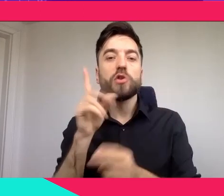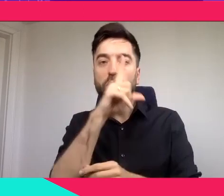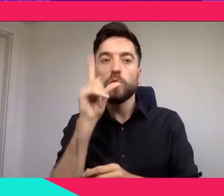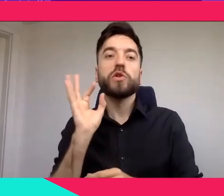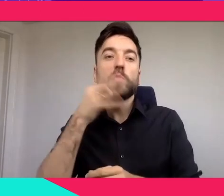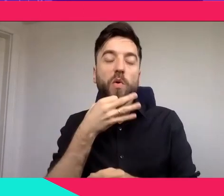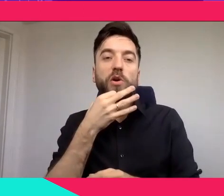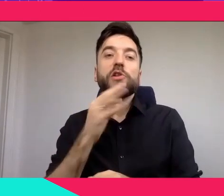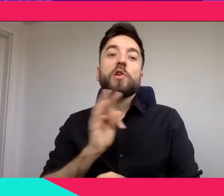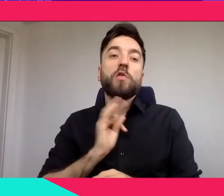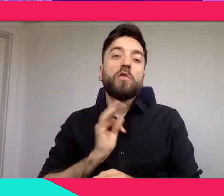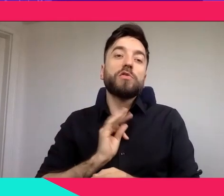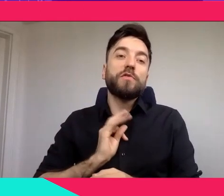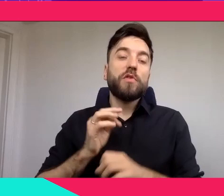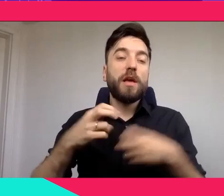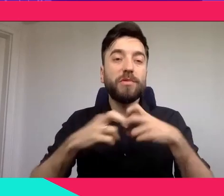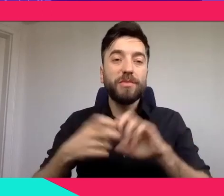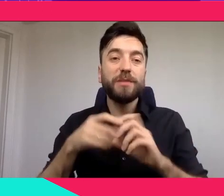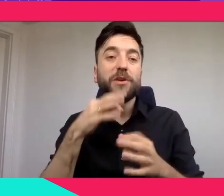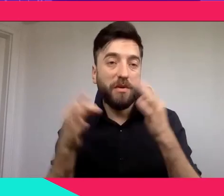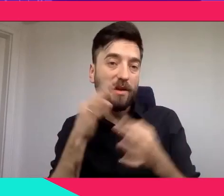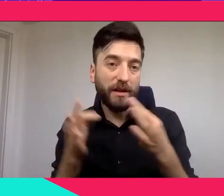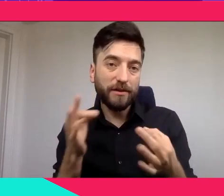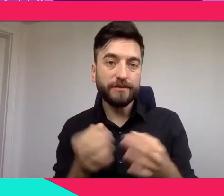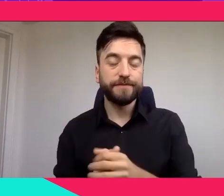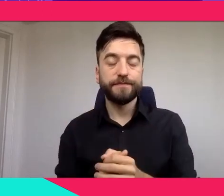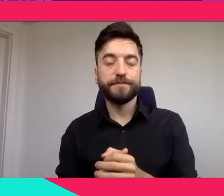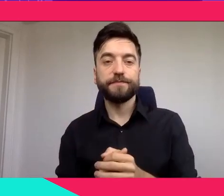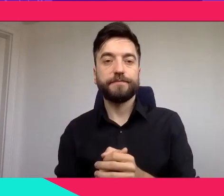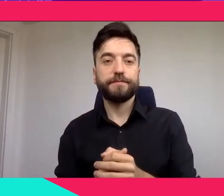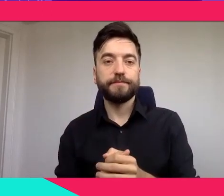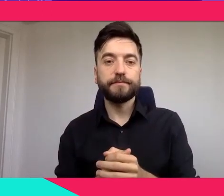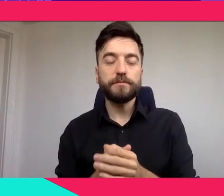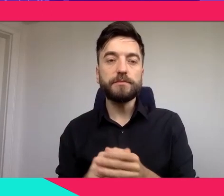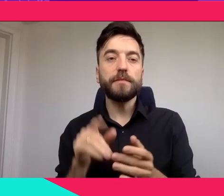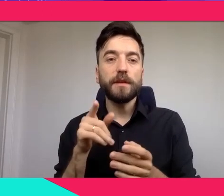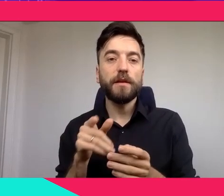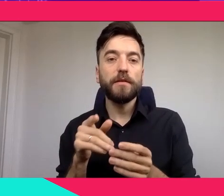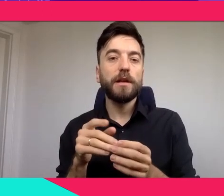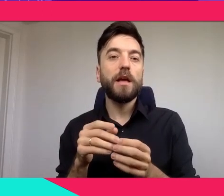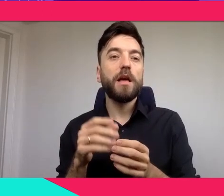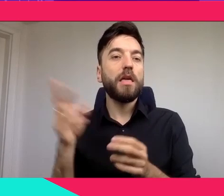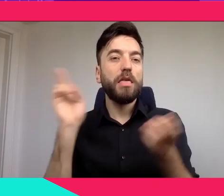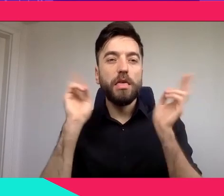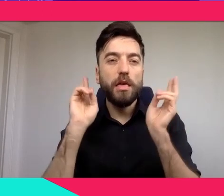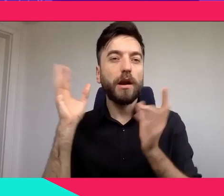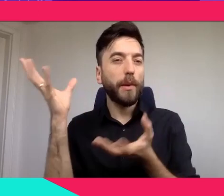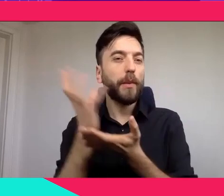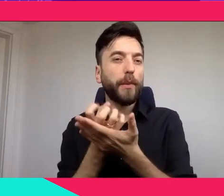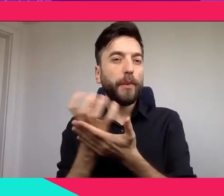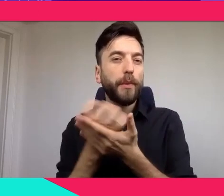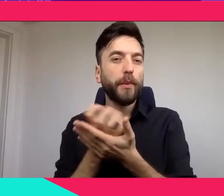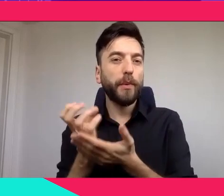We did it with an audio file in order to protect the young people from having to stand up and tell a